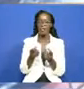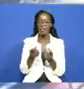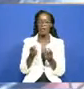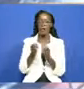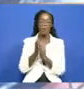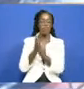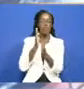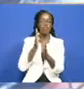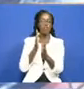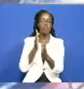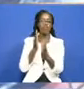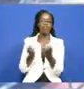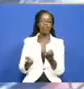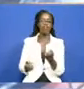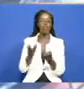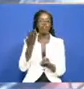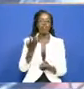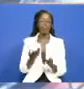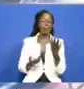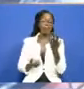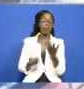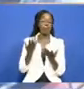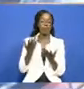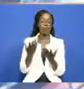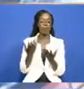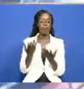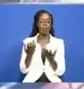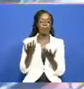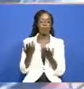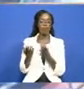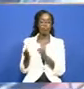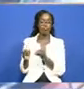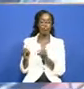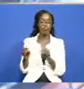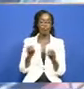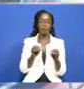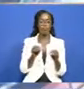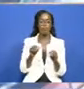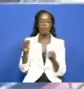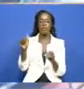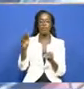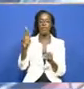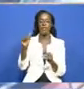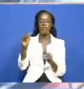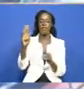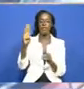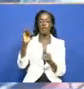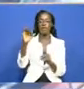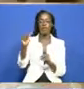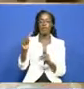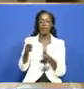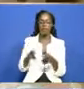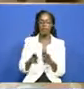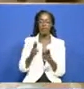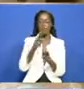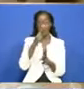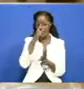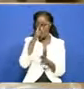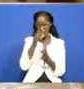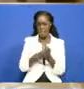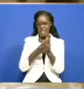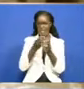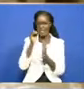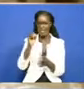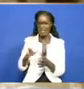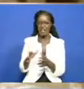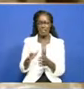an improvised explosive device that had been planted along the Arabia Lafey road. Local leaders have condemned the